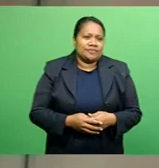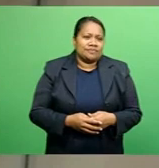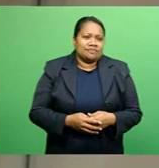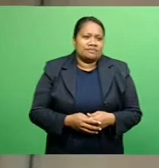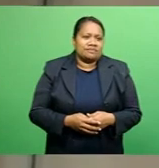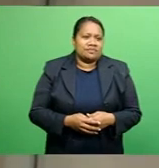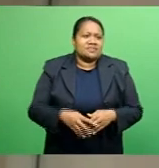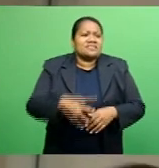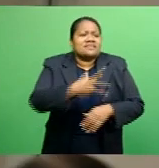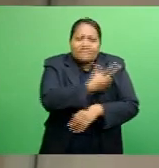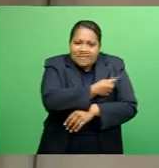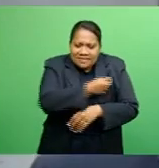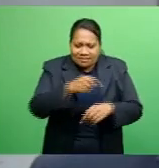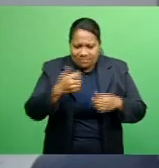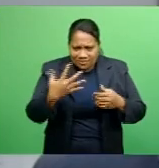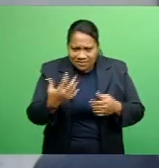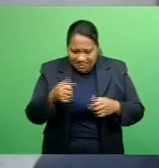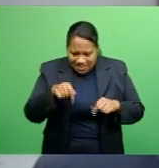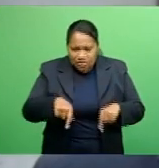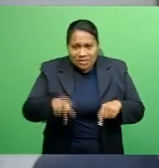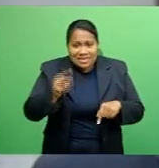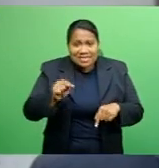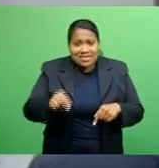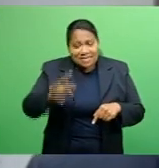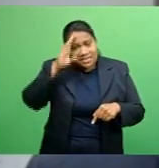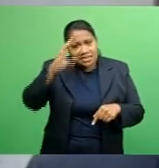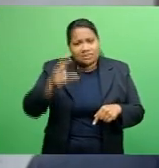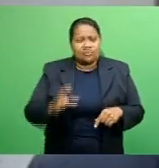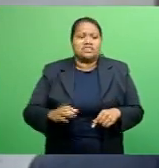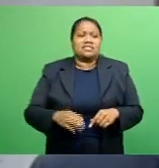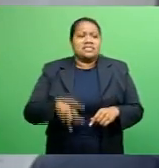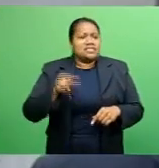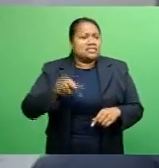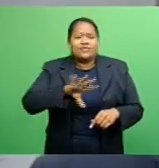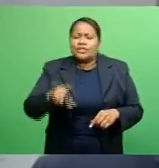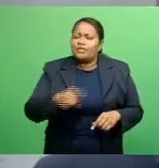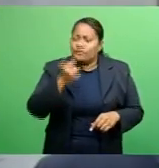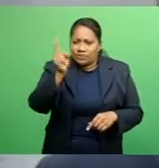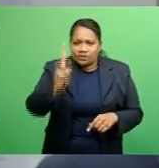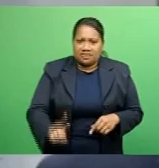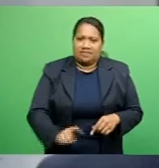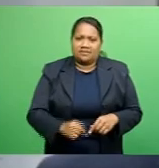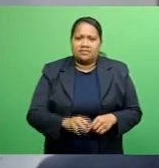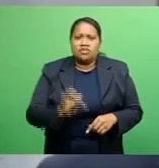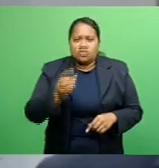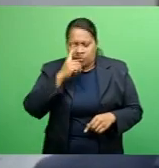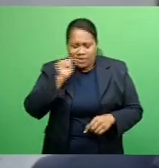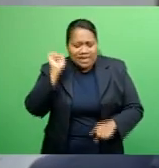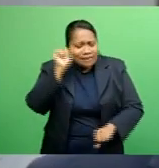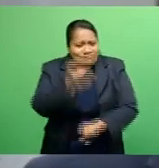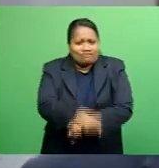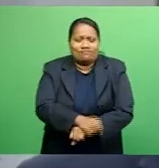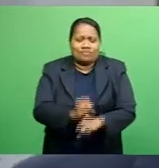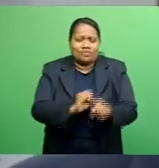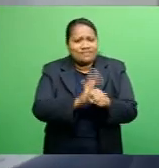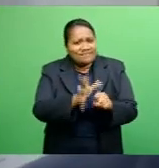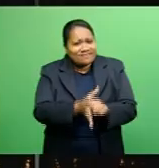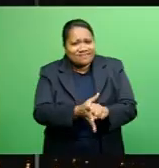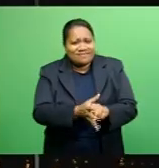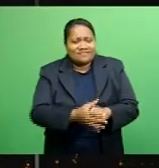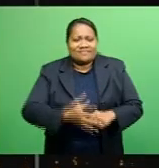required in this country, required by everyone in the world today to help us overcome this COVID-19